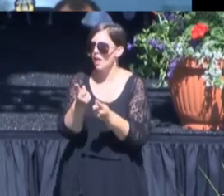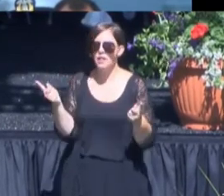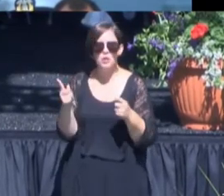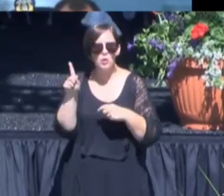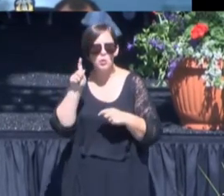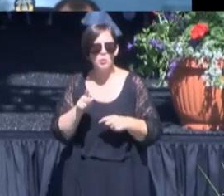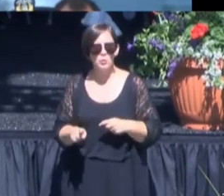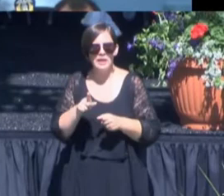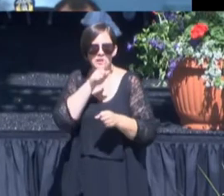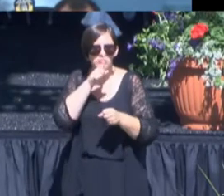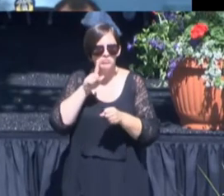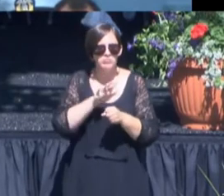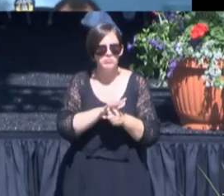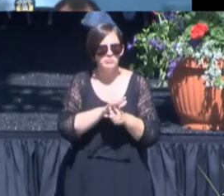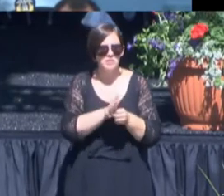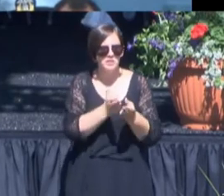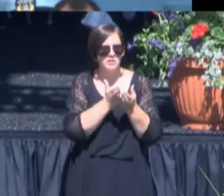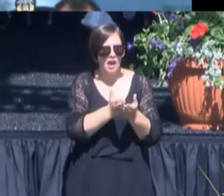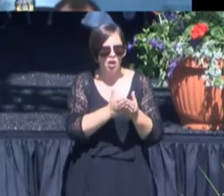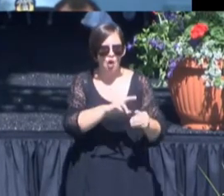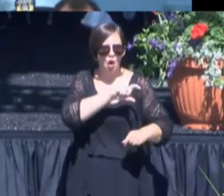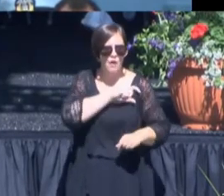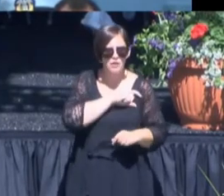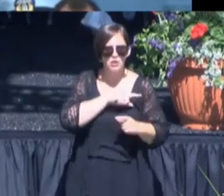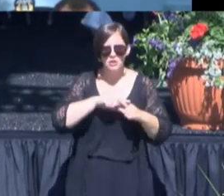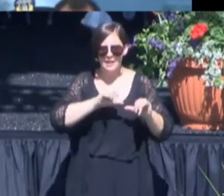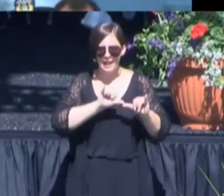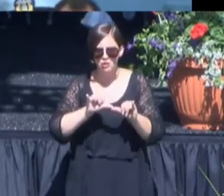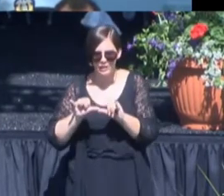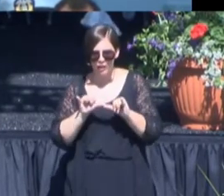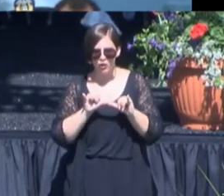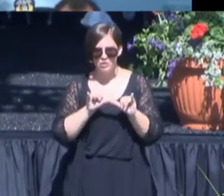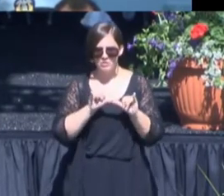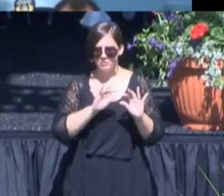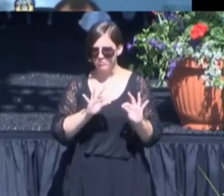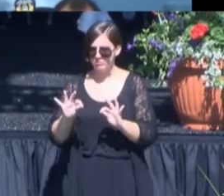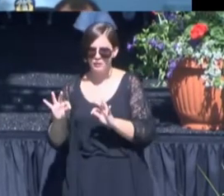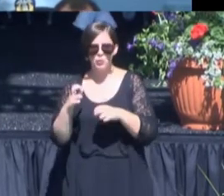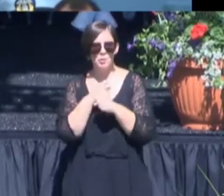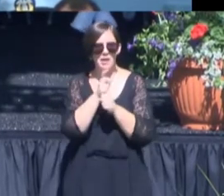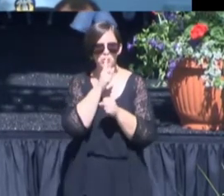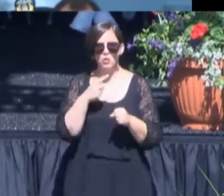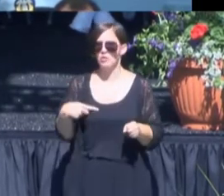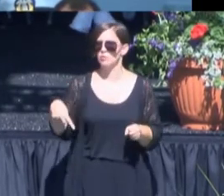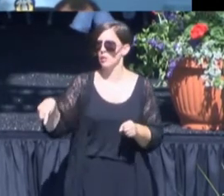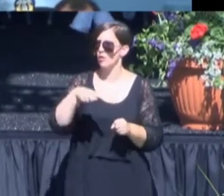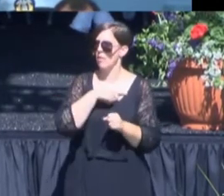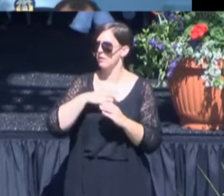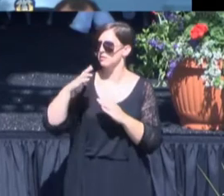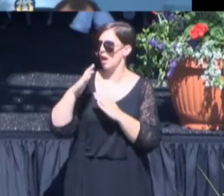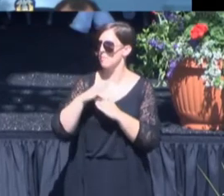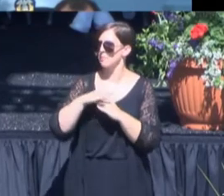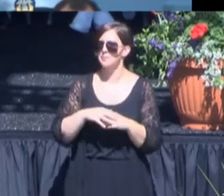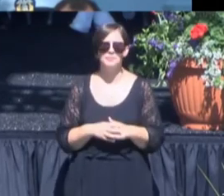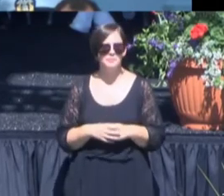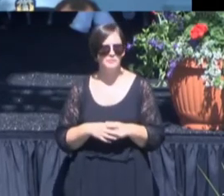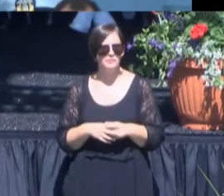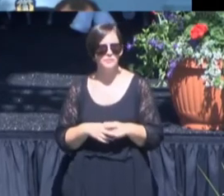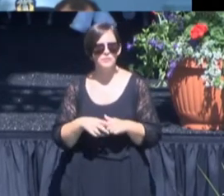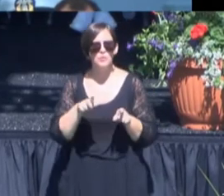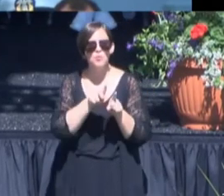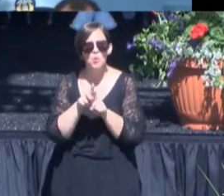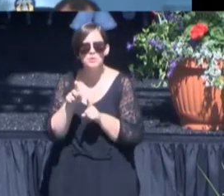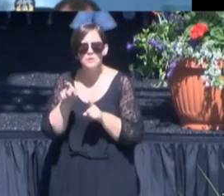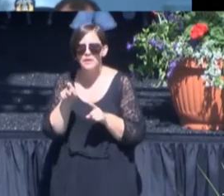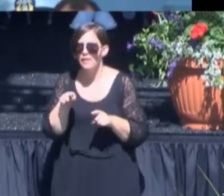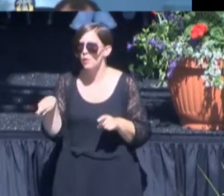disciplined deck officers and engineers in that service that will make certain we're at the top of our game. We also need those of you